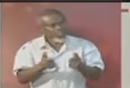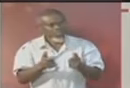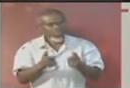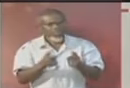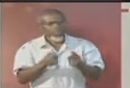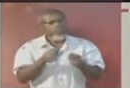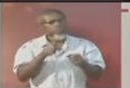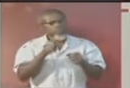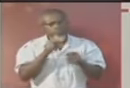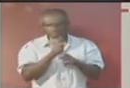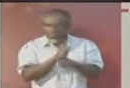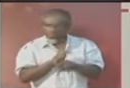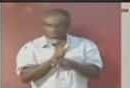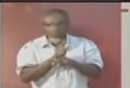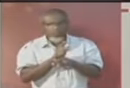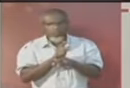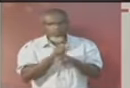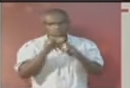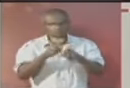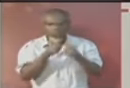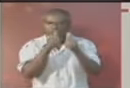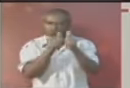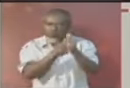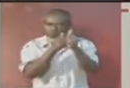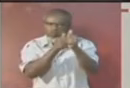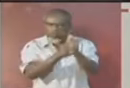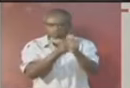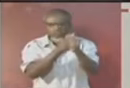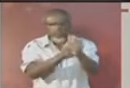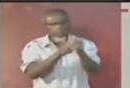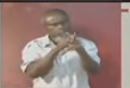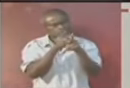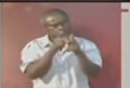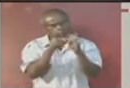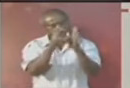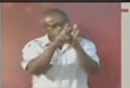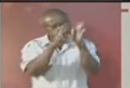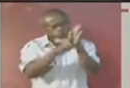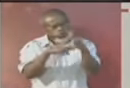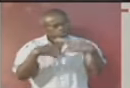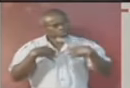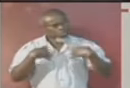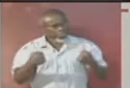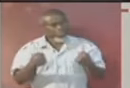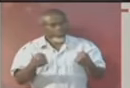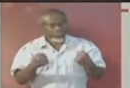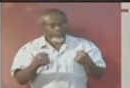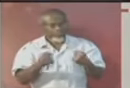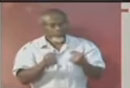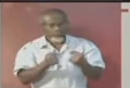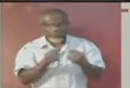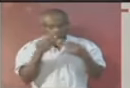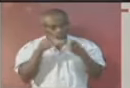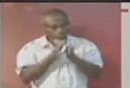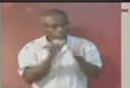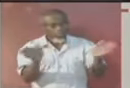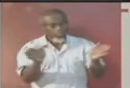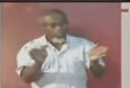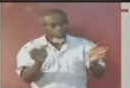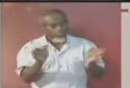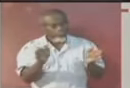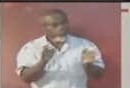quickly. So we all have to keep following our public health guidelines, stay away from the congregations, wearing our masks, most